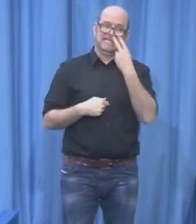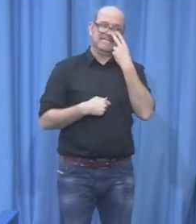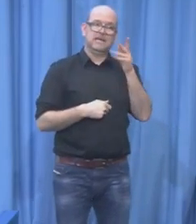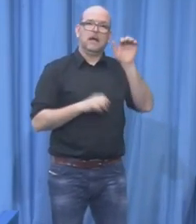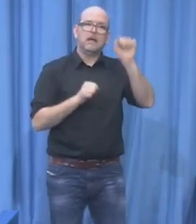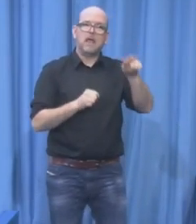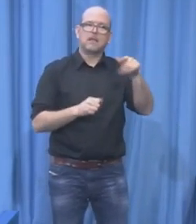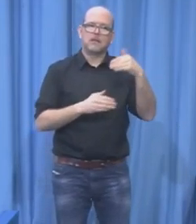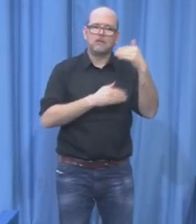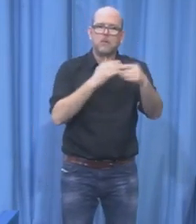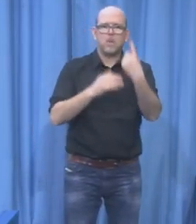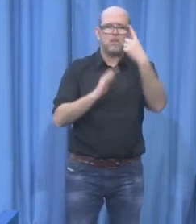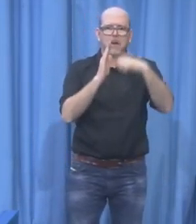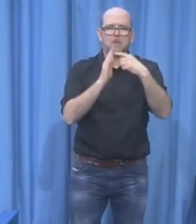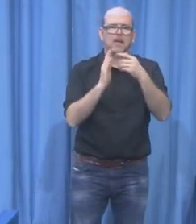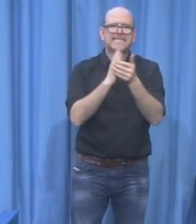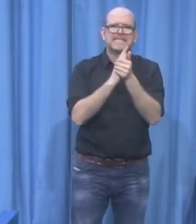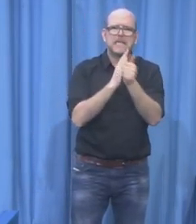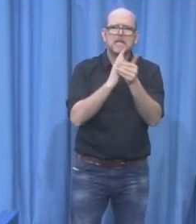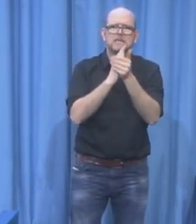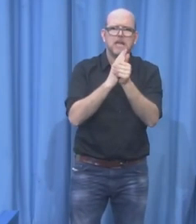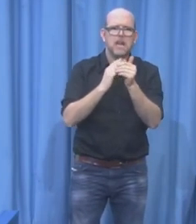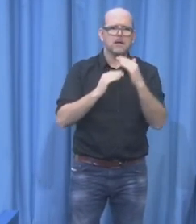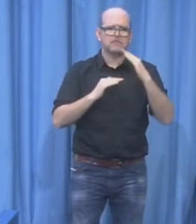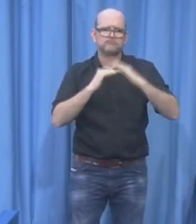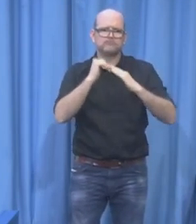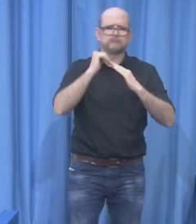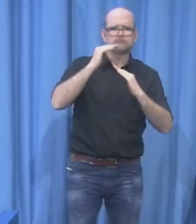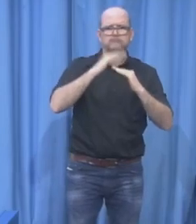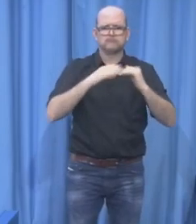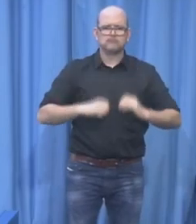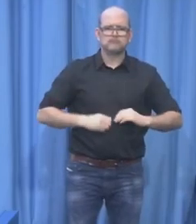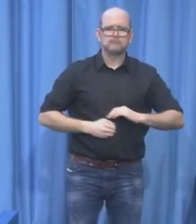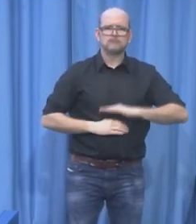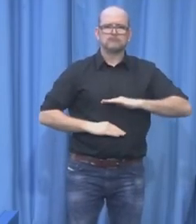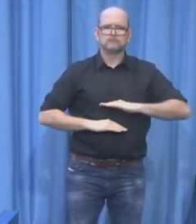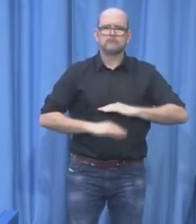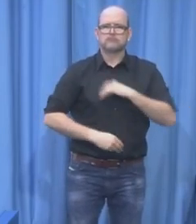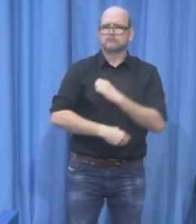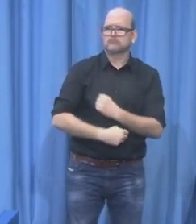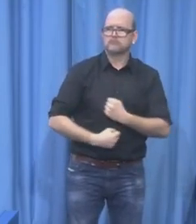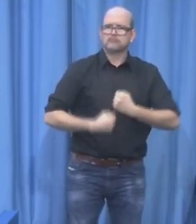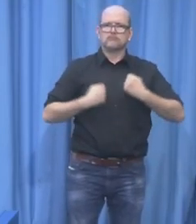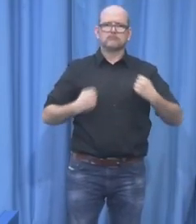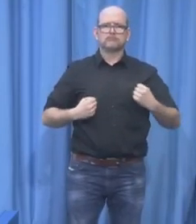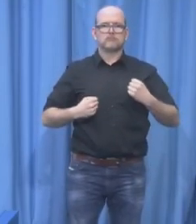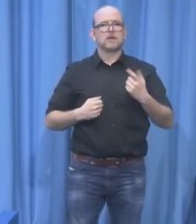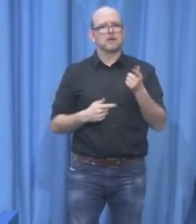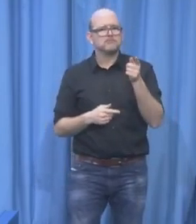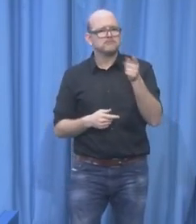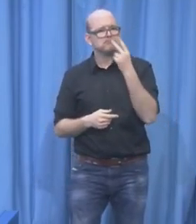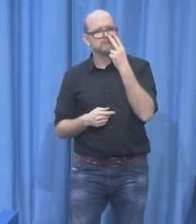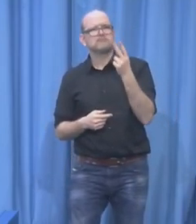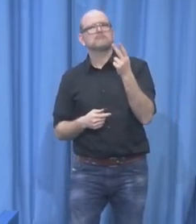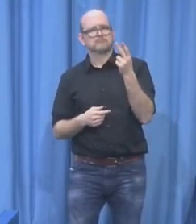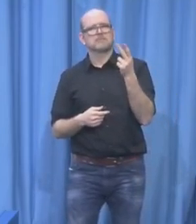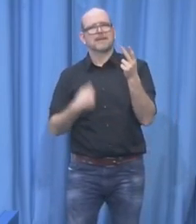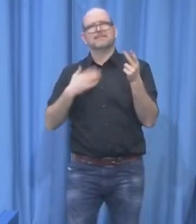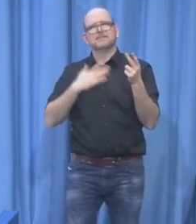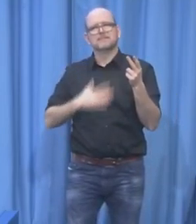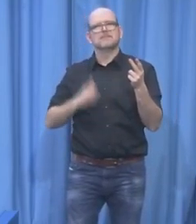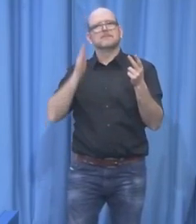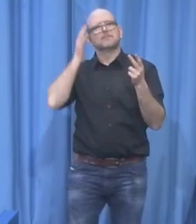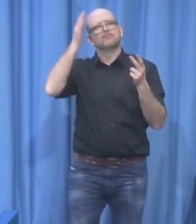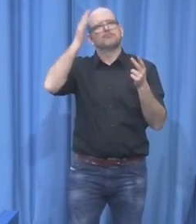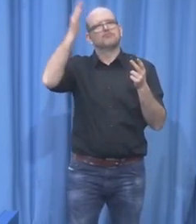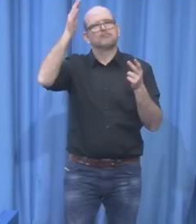people to get a job, CARE as an organisation, we step in and support people in relation to their future living arrangements, relationships, whatever it is